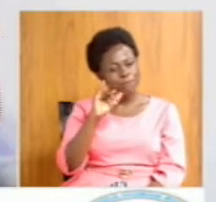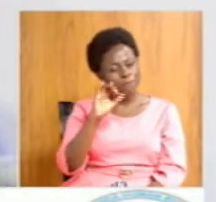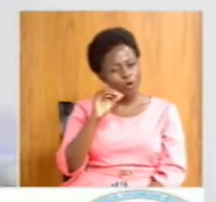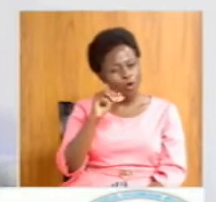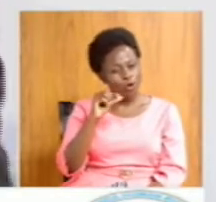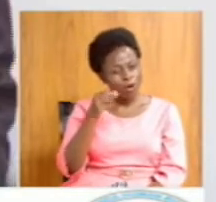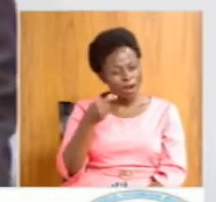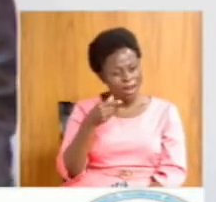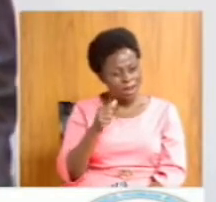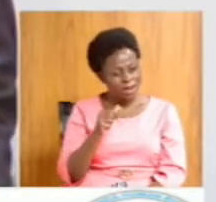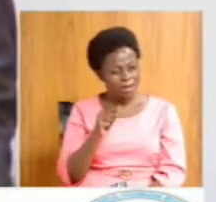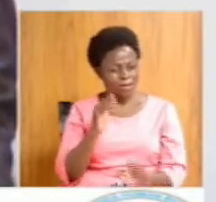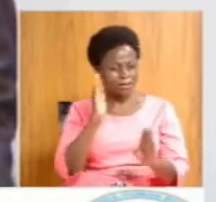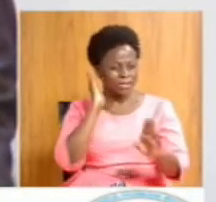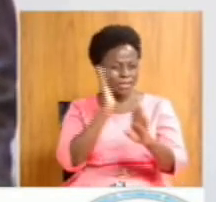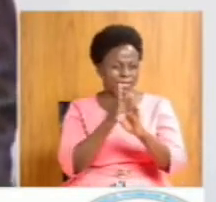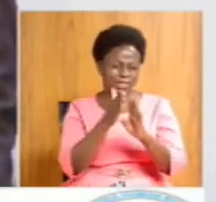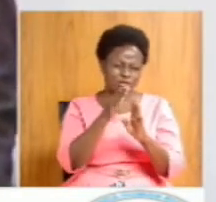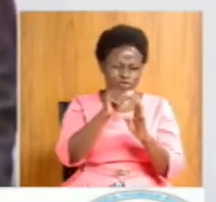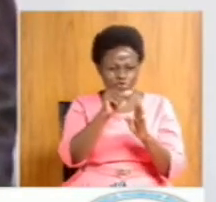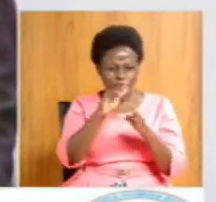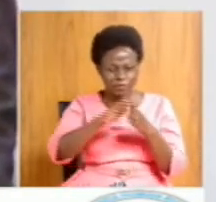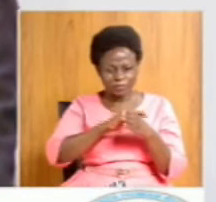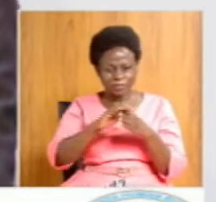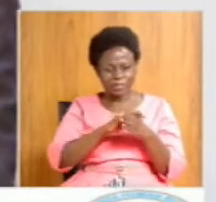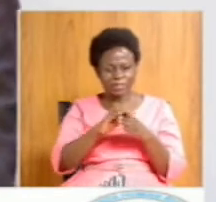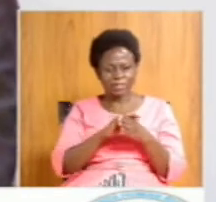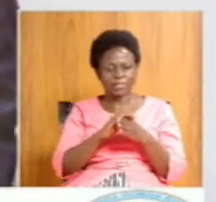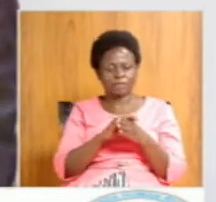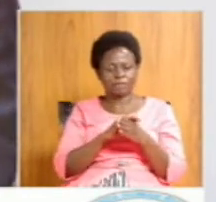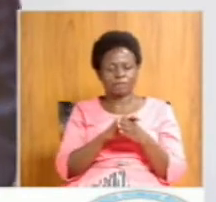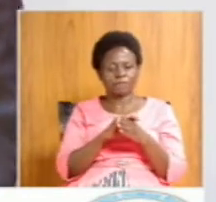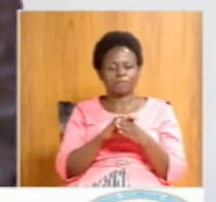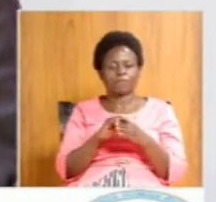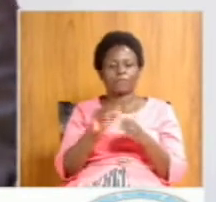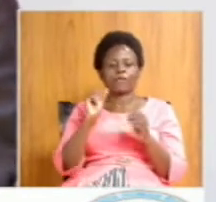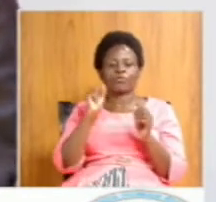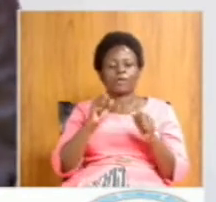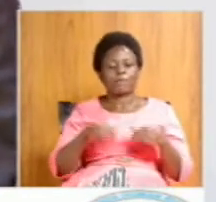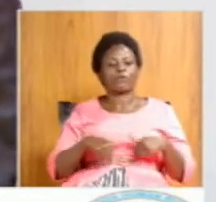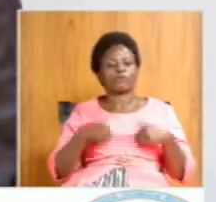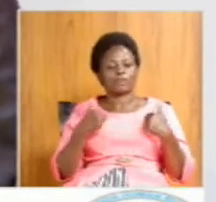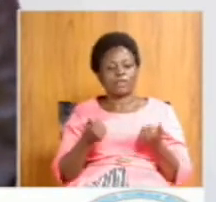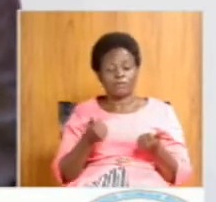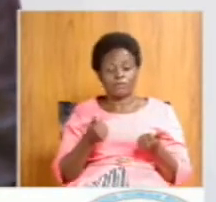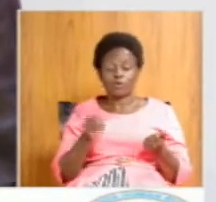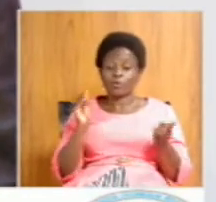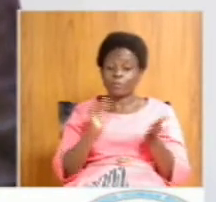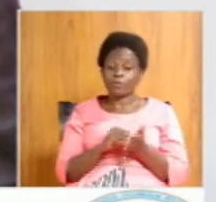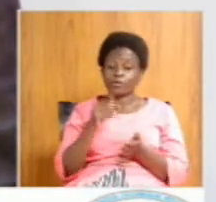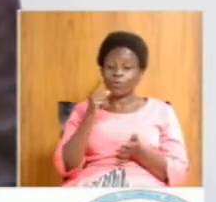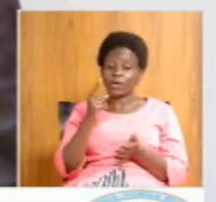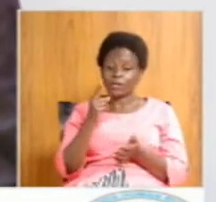those small enterprises to be able to survive we put 100